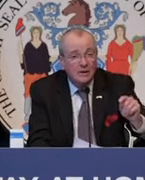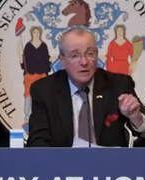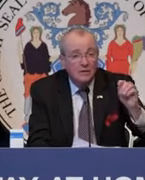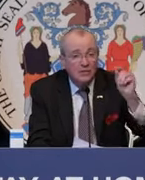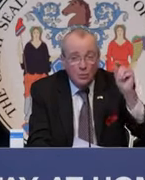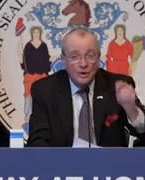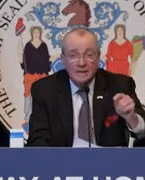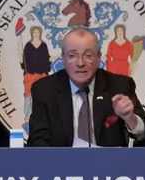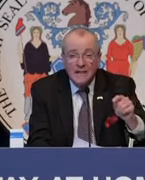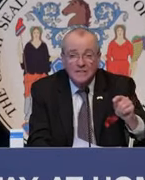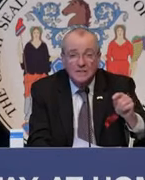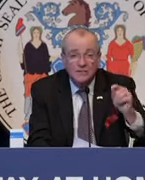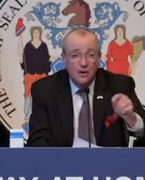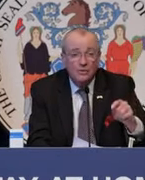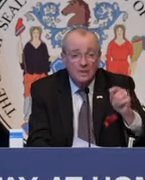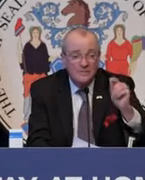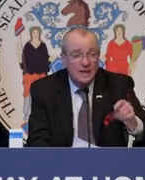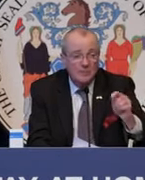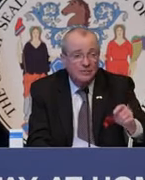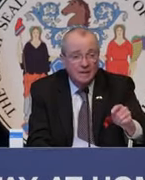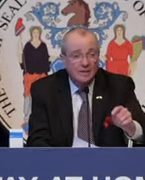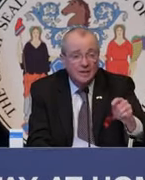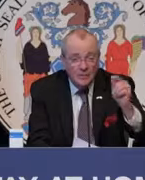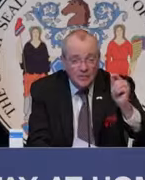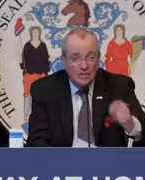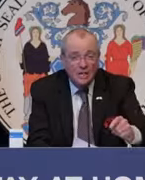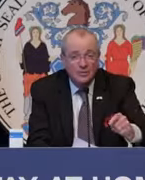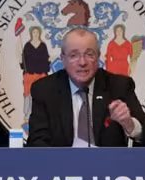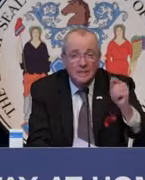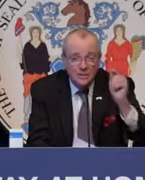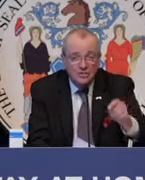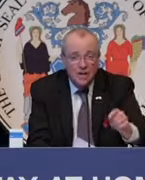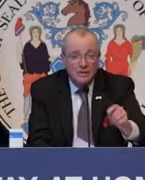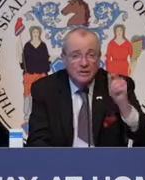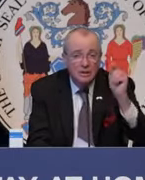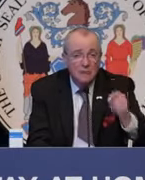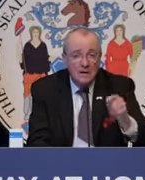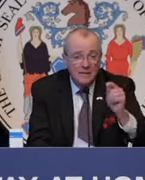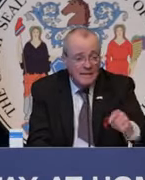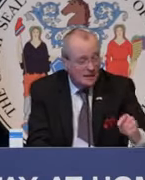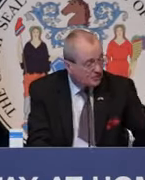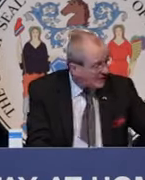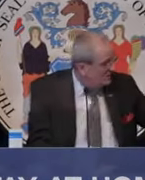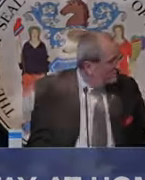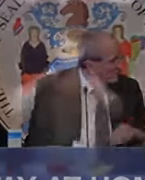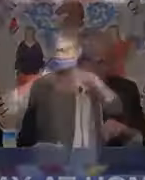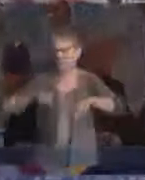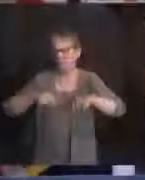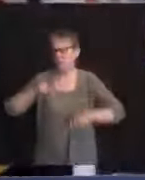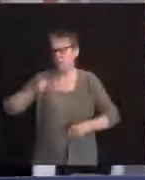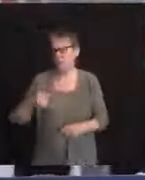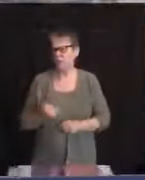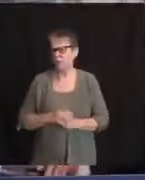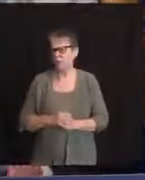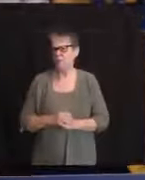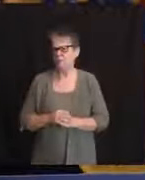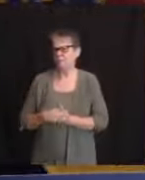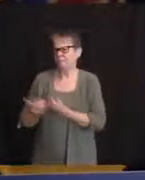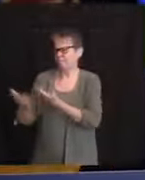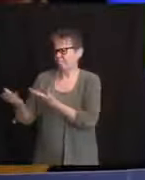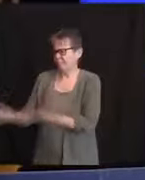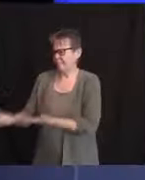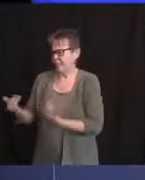right now for the working class folks and families out there in this country than Senator Bob Menendez. Senator? Well, thank